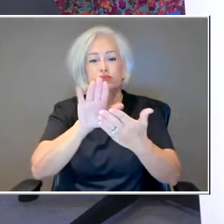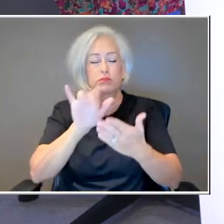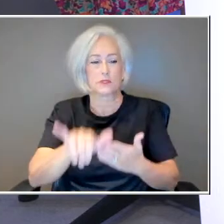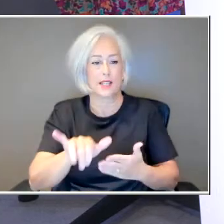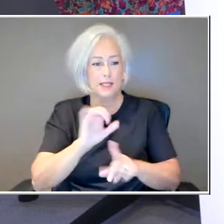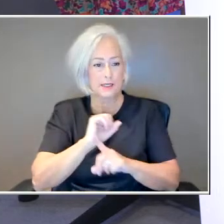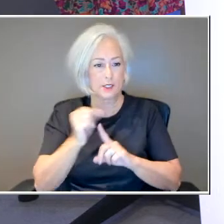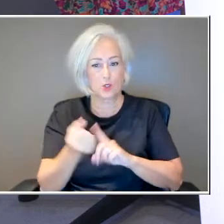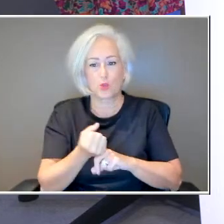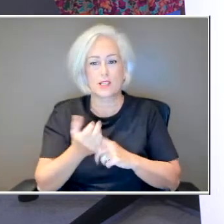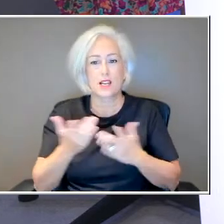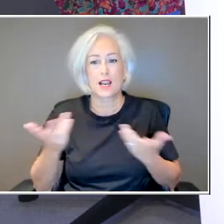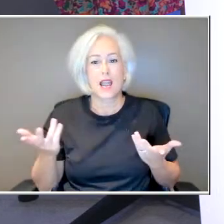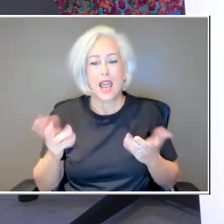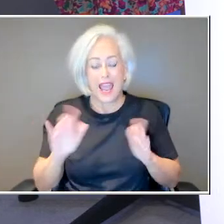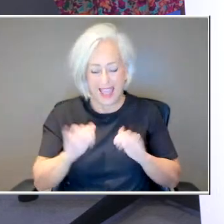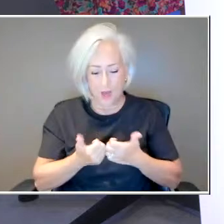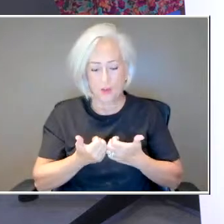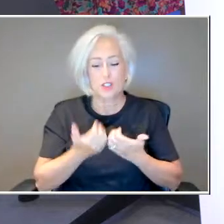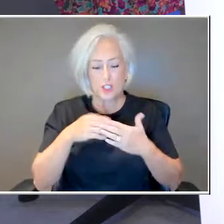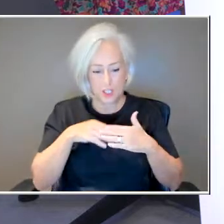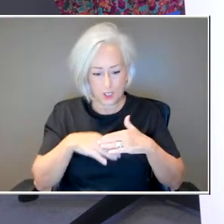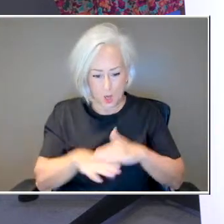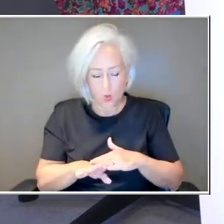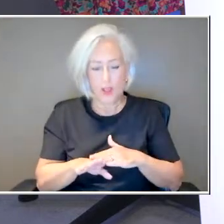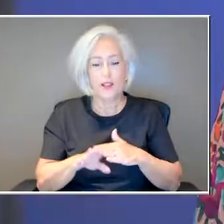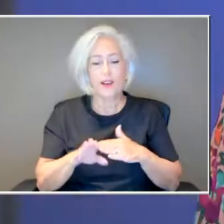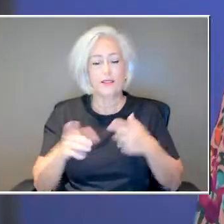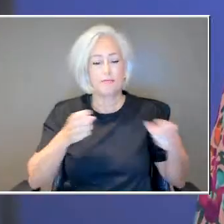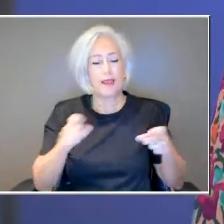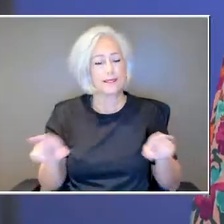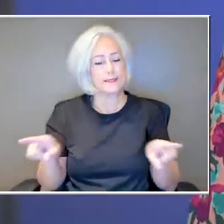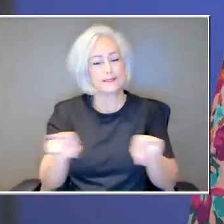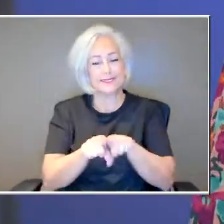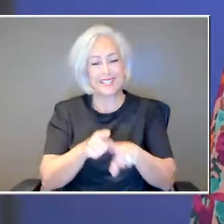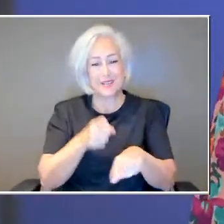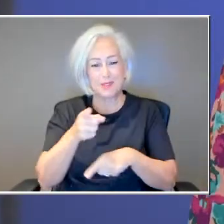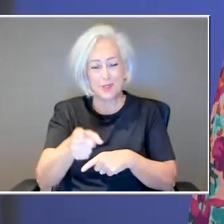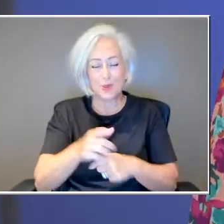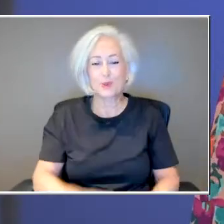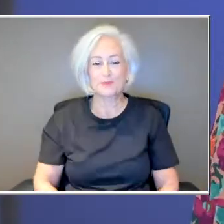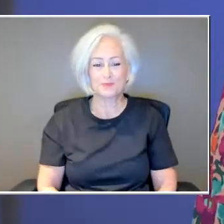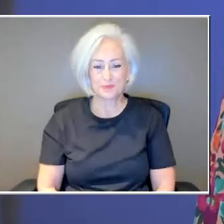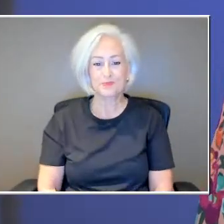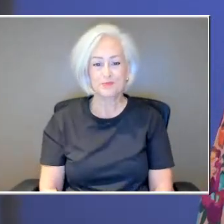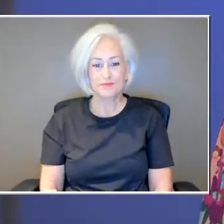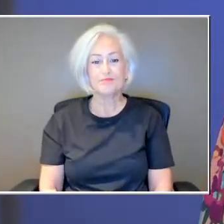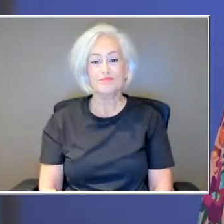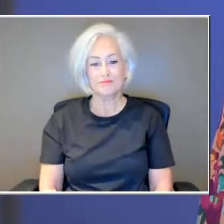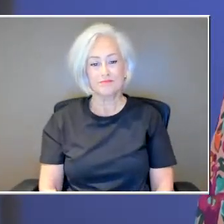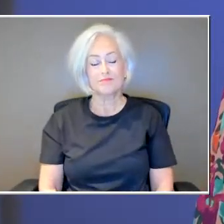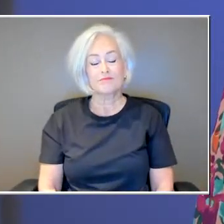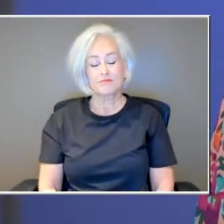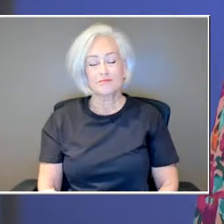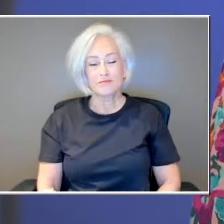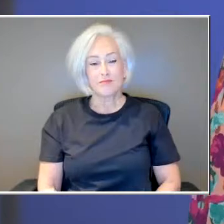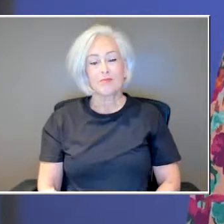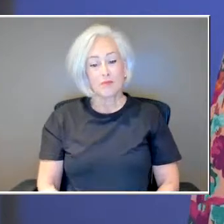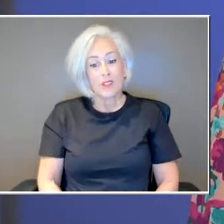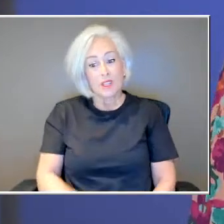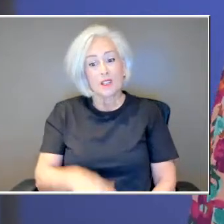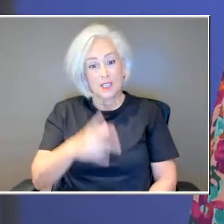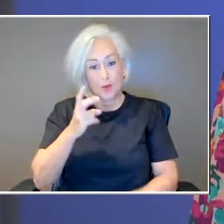into this with kind of the way you have handled this? It was a difficult thing to do, but I trusted